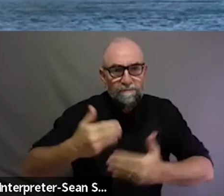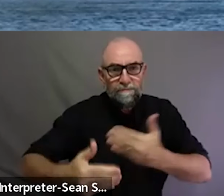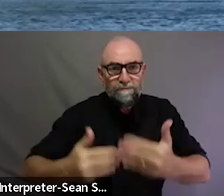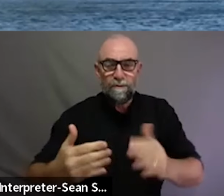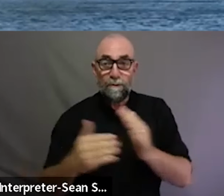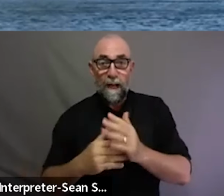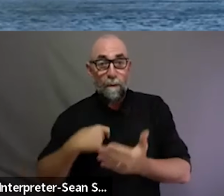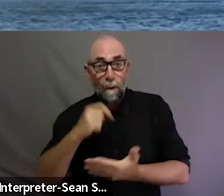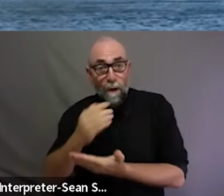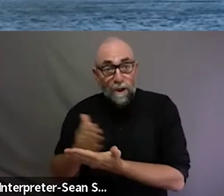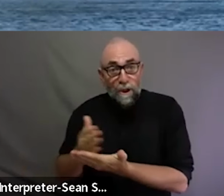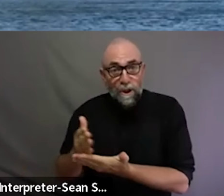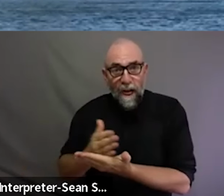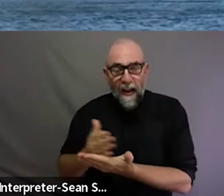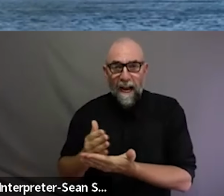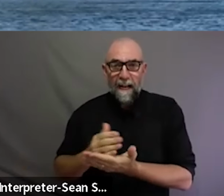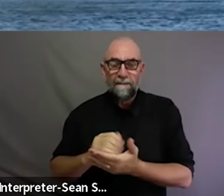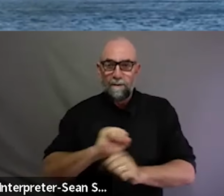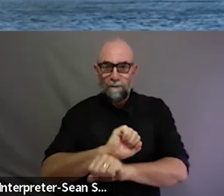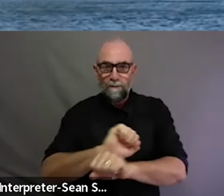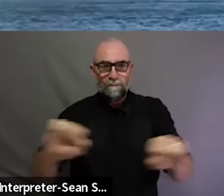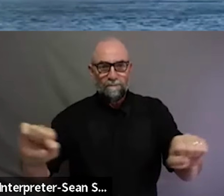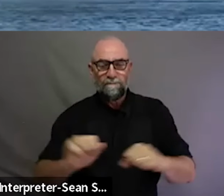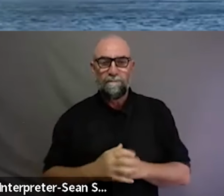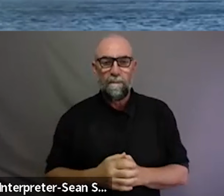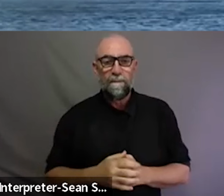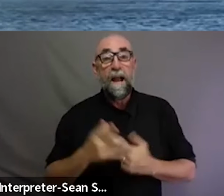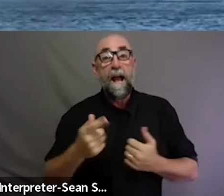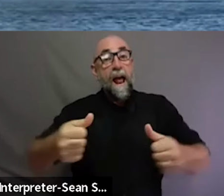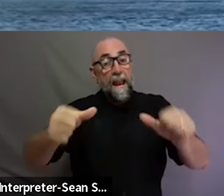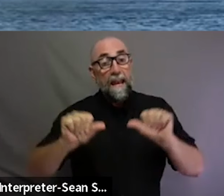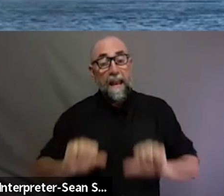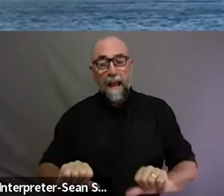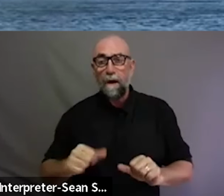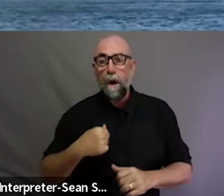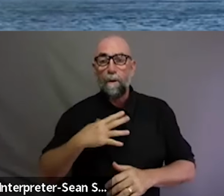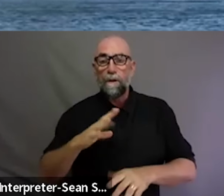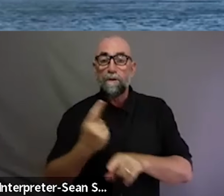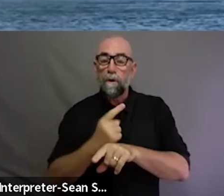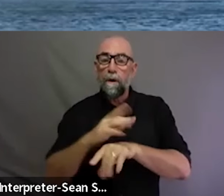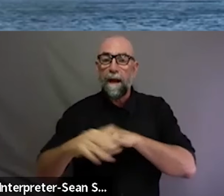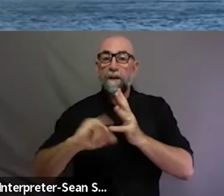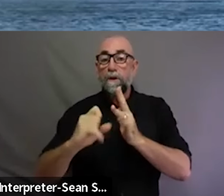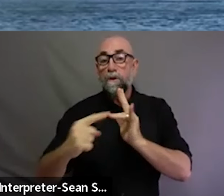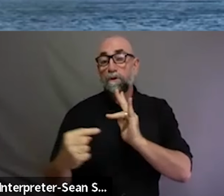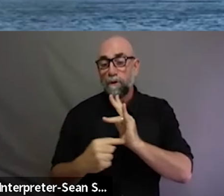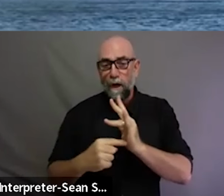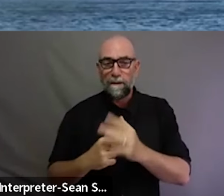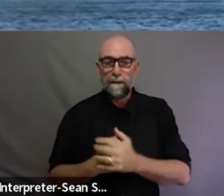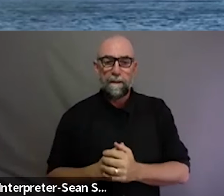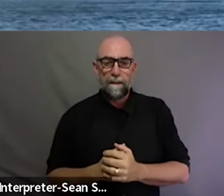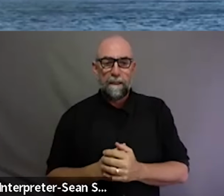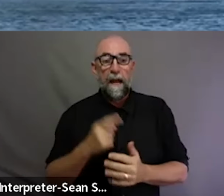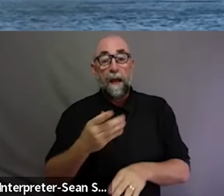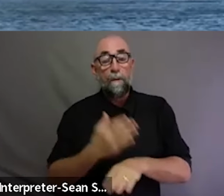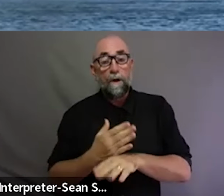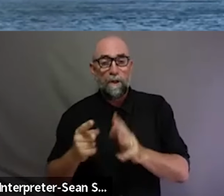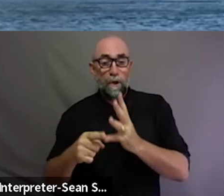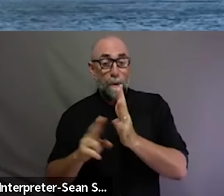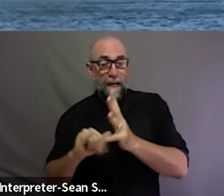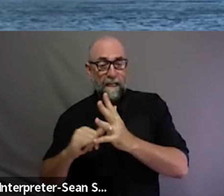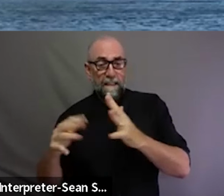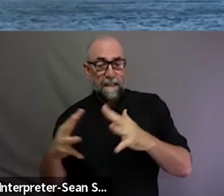Okay, next I would like to introduce Scott Brown. Scott's a lecturer at UNSW Sydney, where you can find